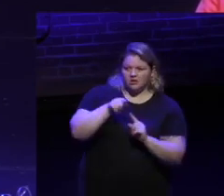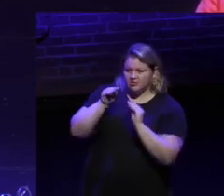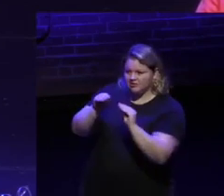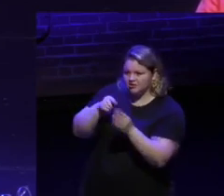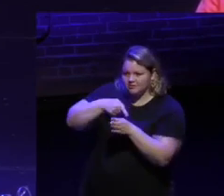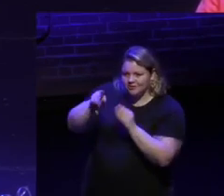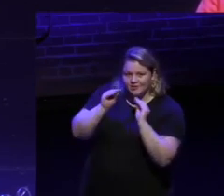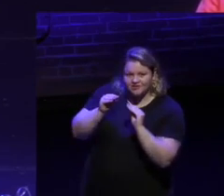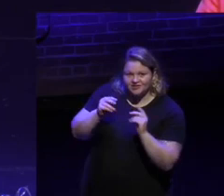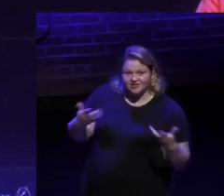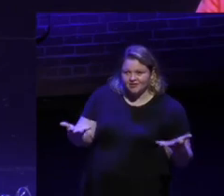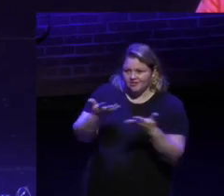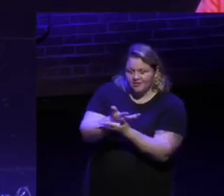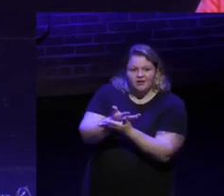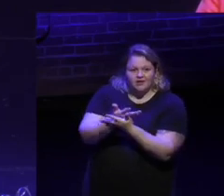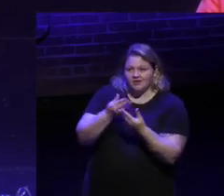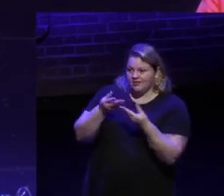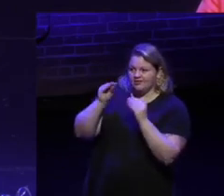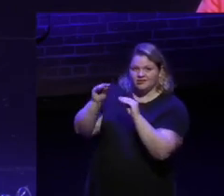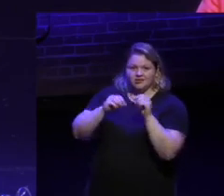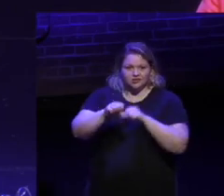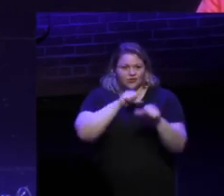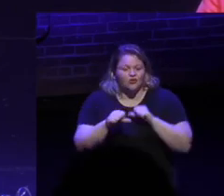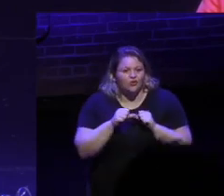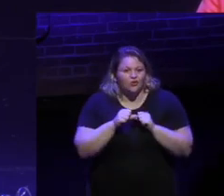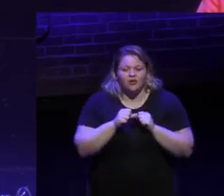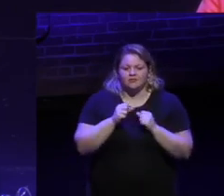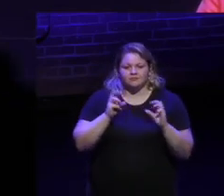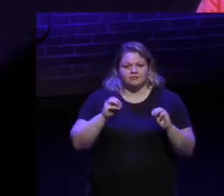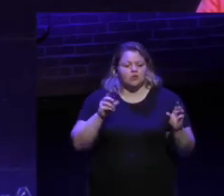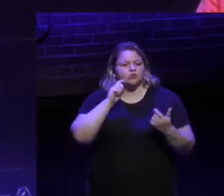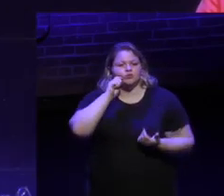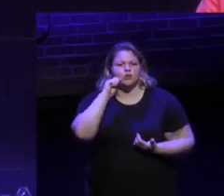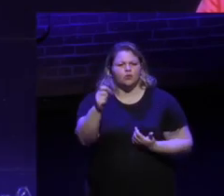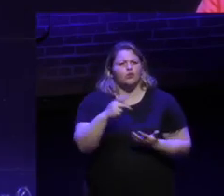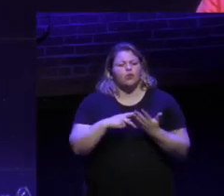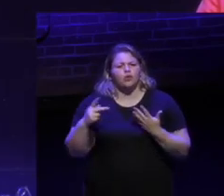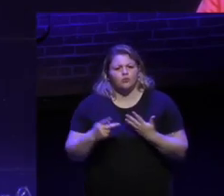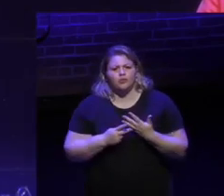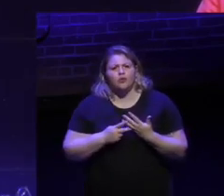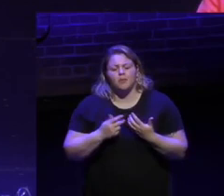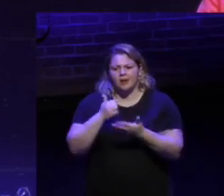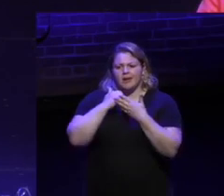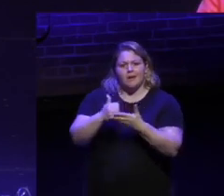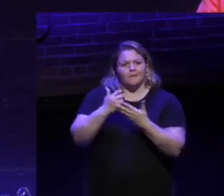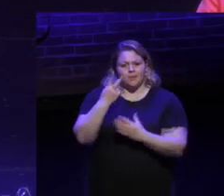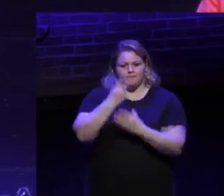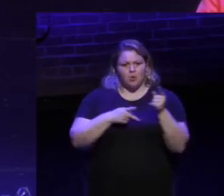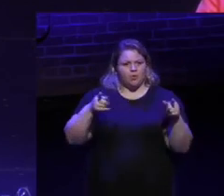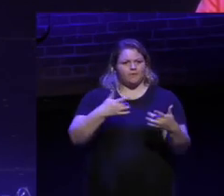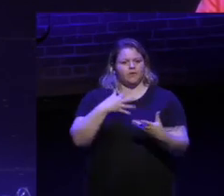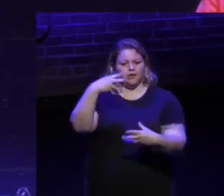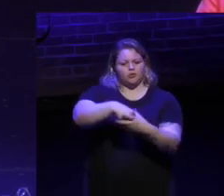not have access to music or access to, you know, really feeling included in school to have another venue.